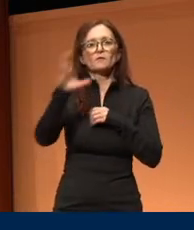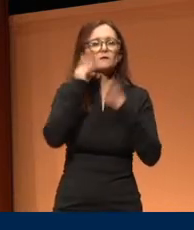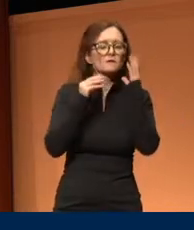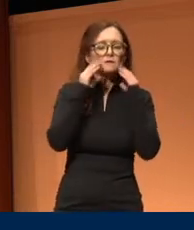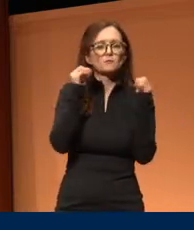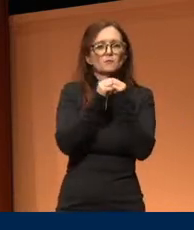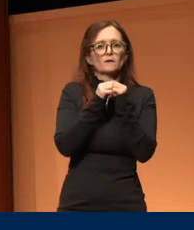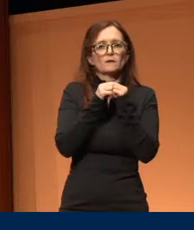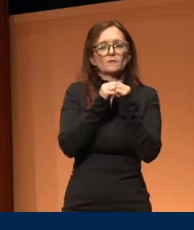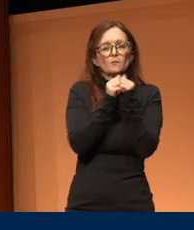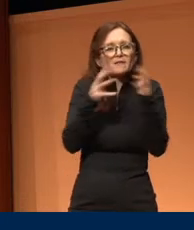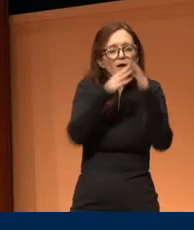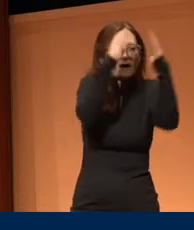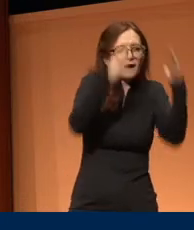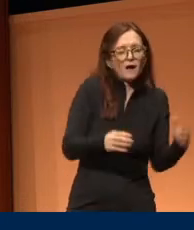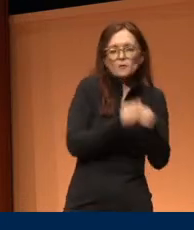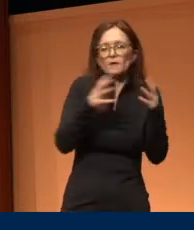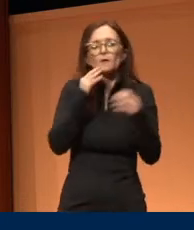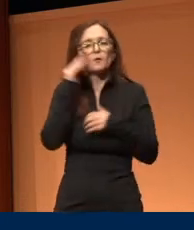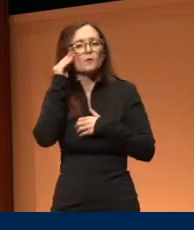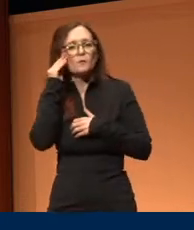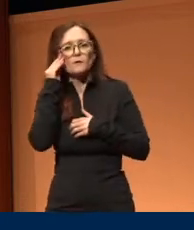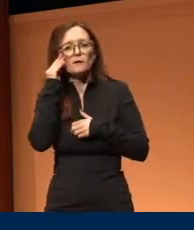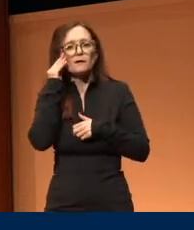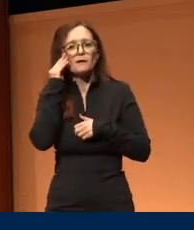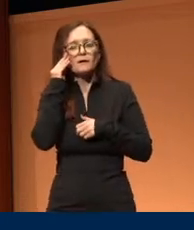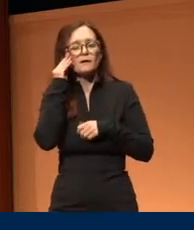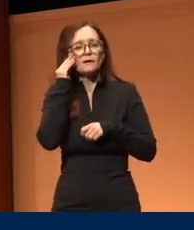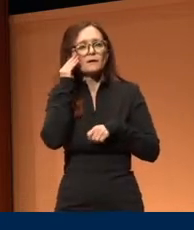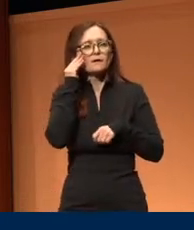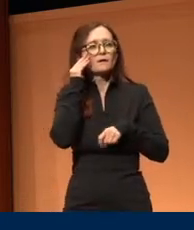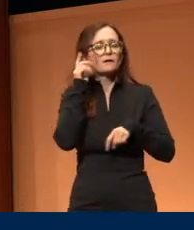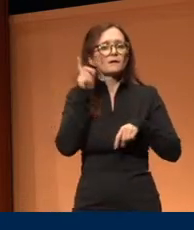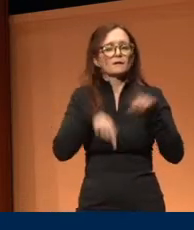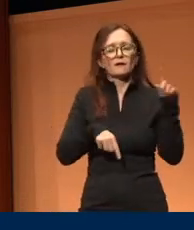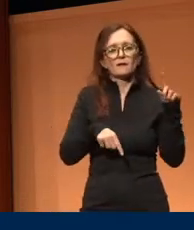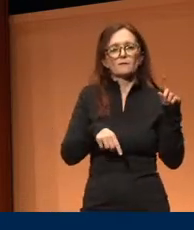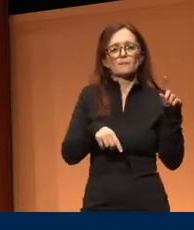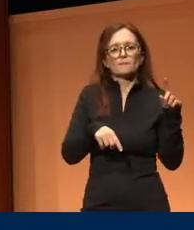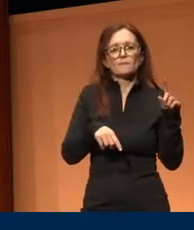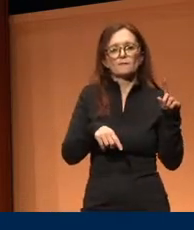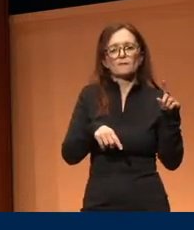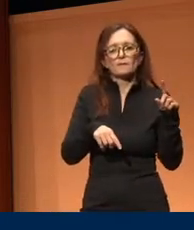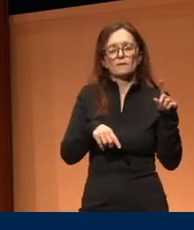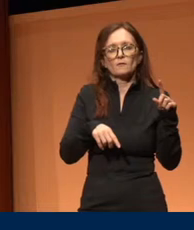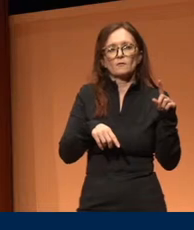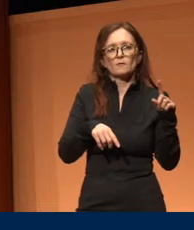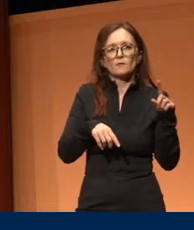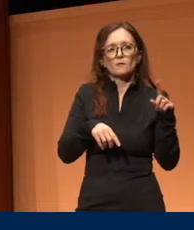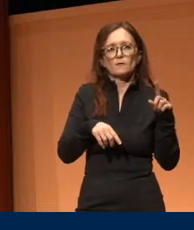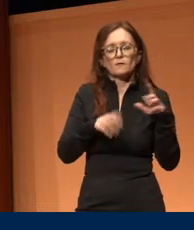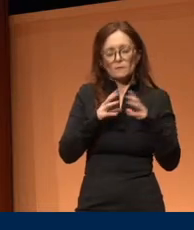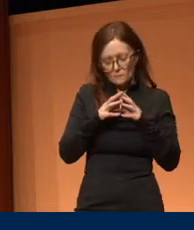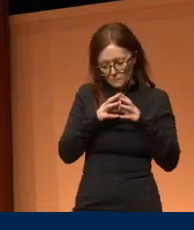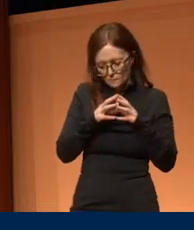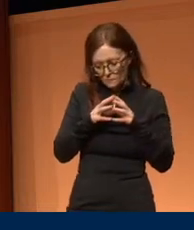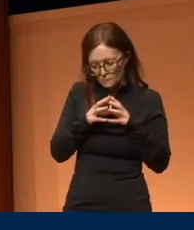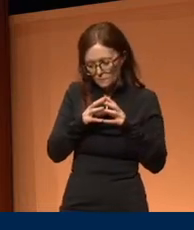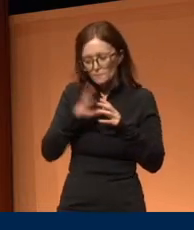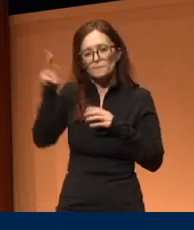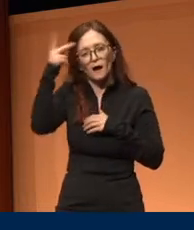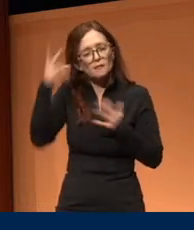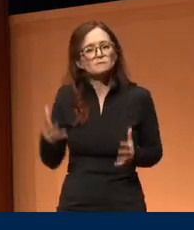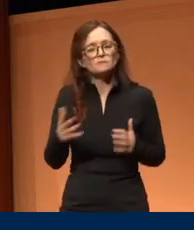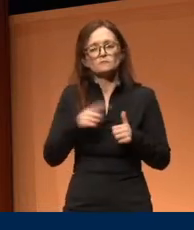without a house, without a home, you cannot quite make the same decisions you would when you're just among